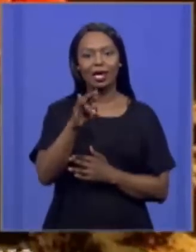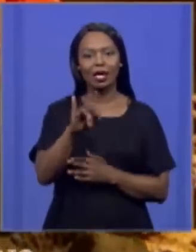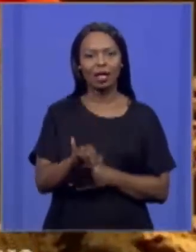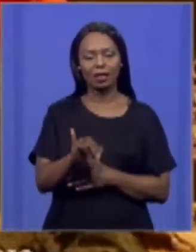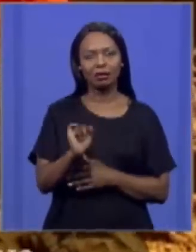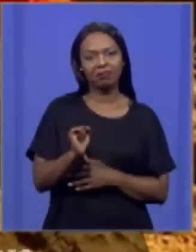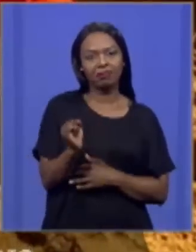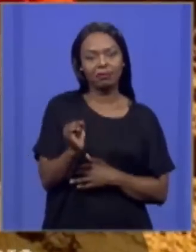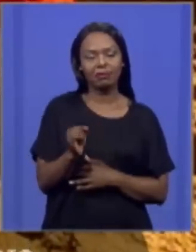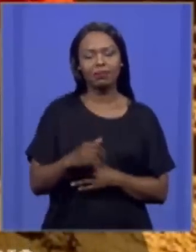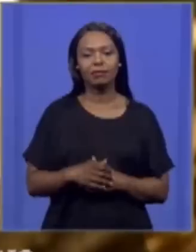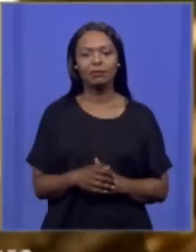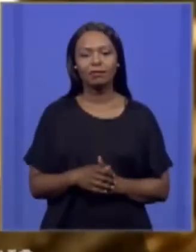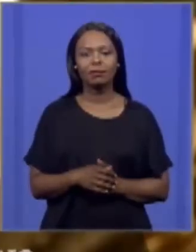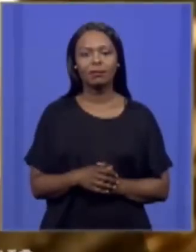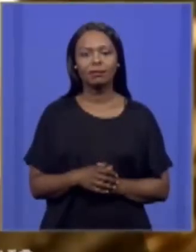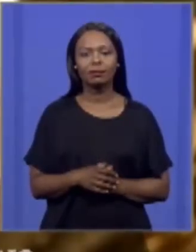ka thoko.